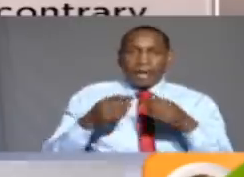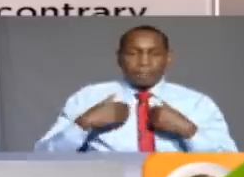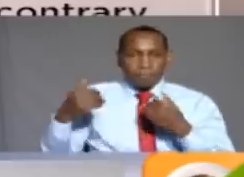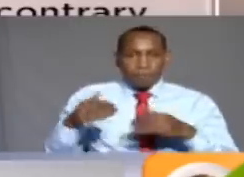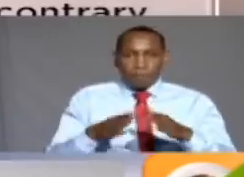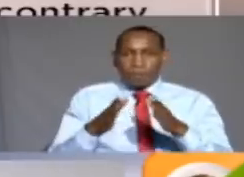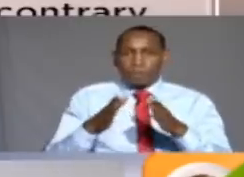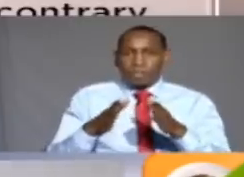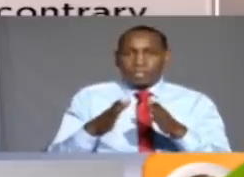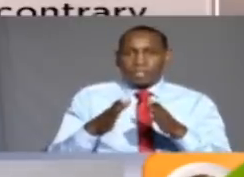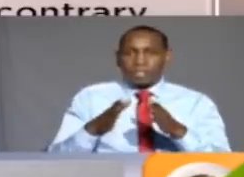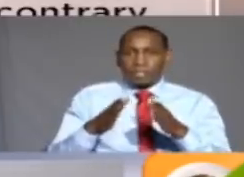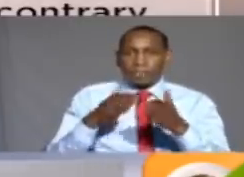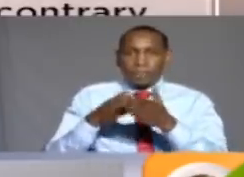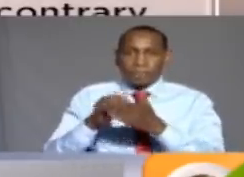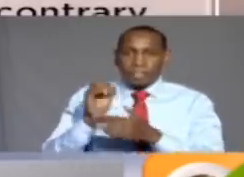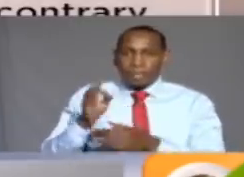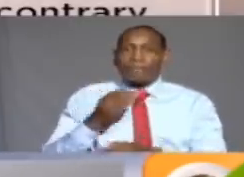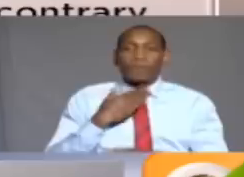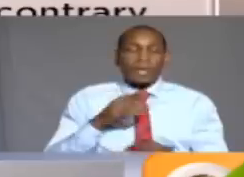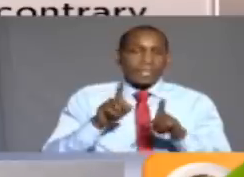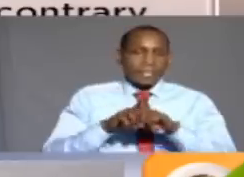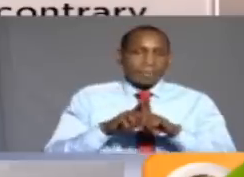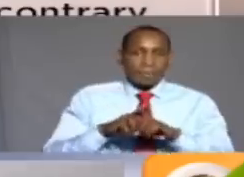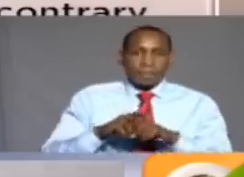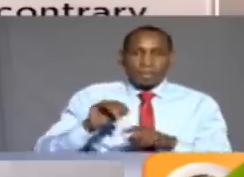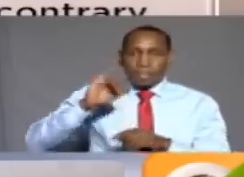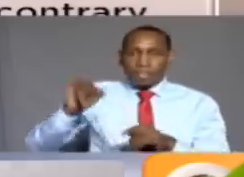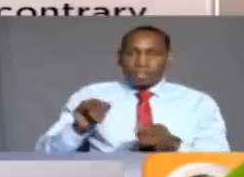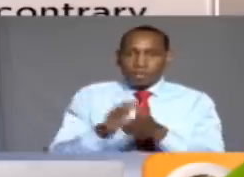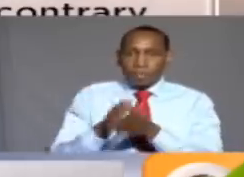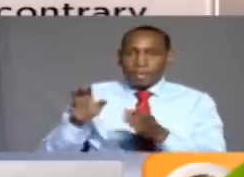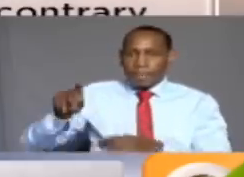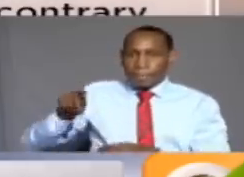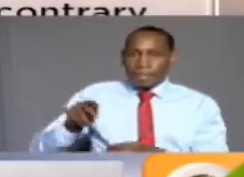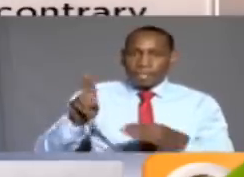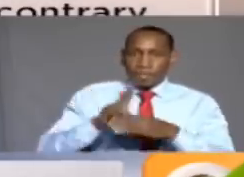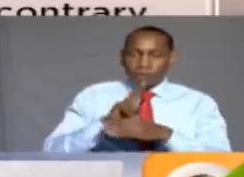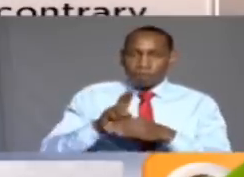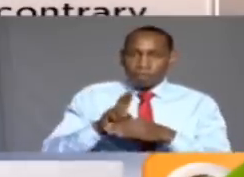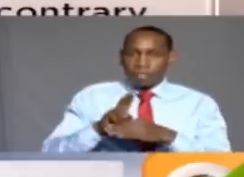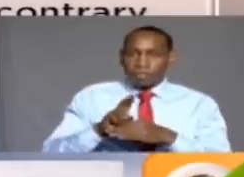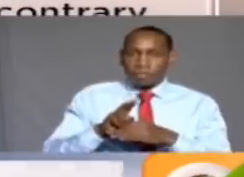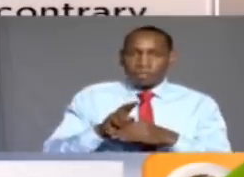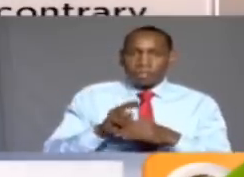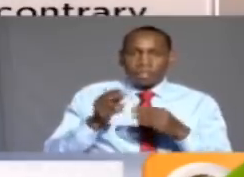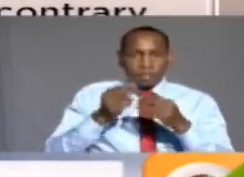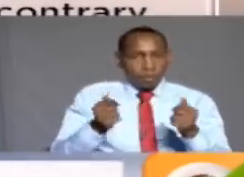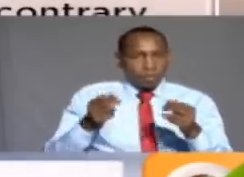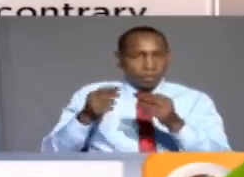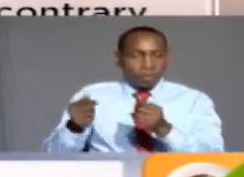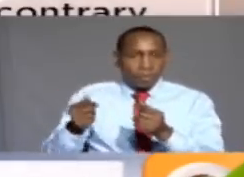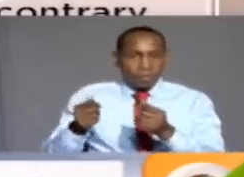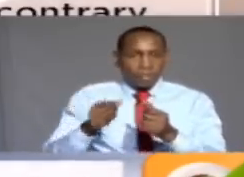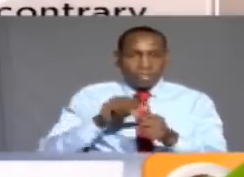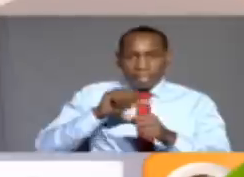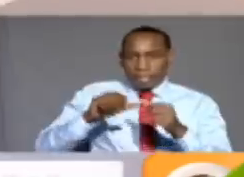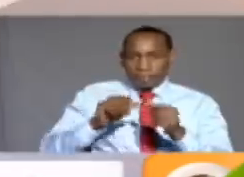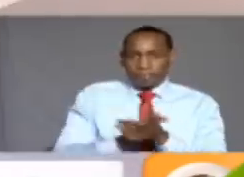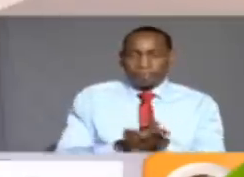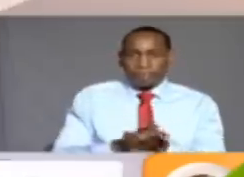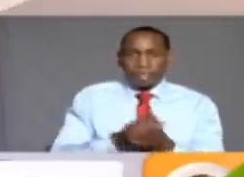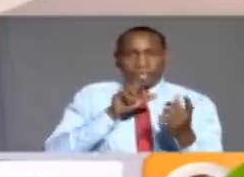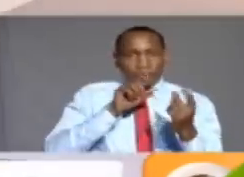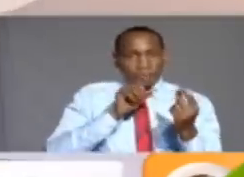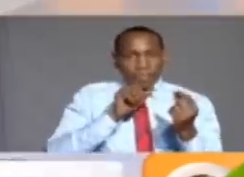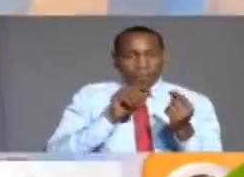opportunities to surmount its turbulence if it so wishes. Jubilee legislators should utilize their extraordinary energies to be part of the solutions and not the contrary. Let's take a look at